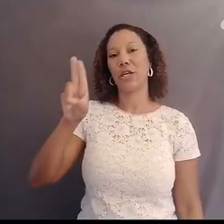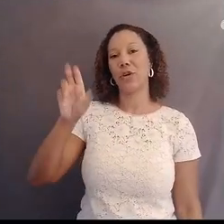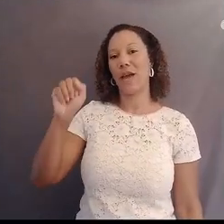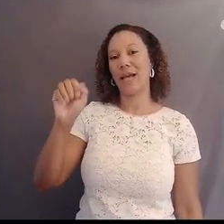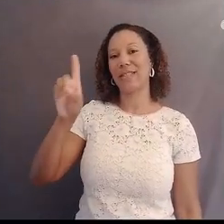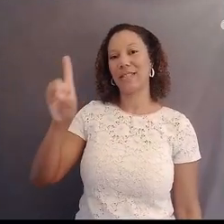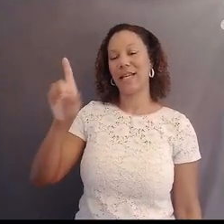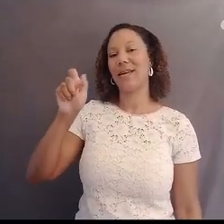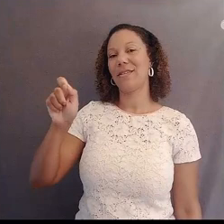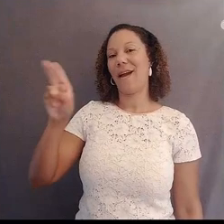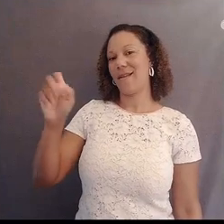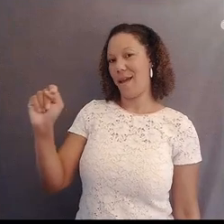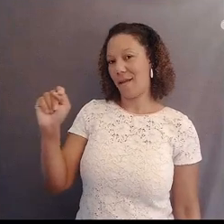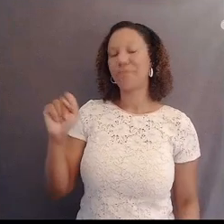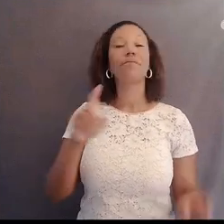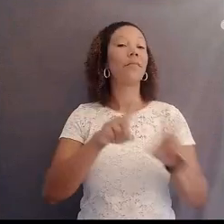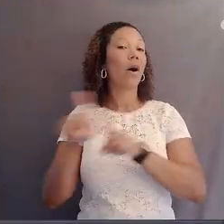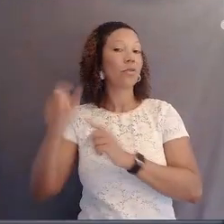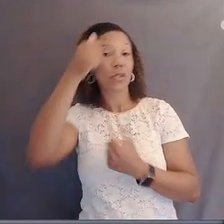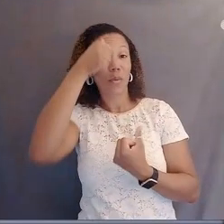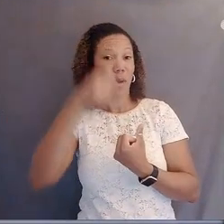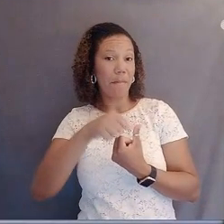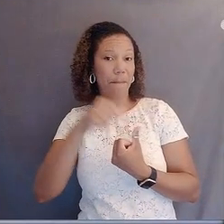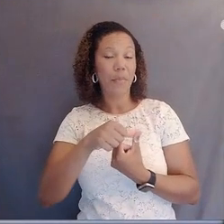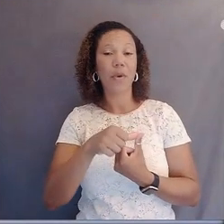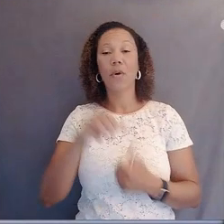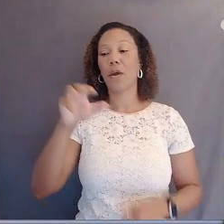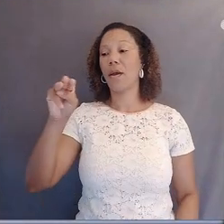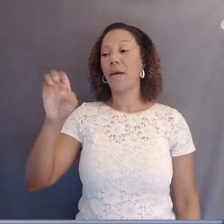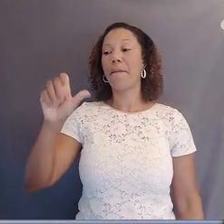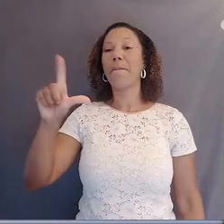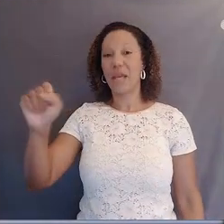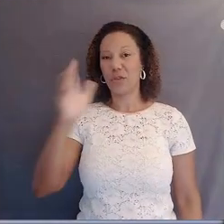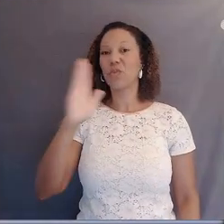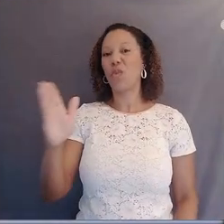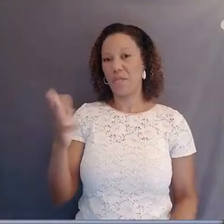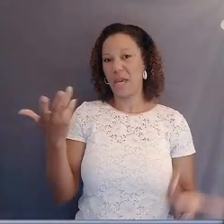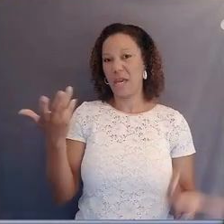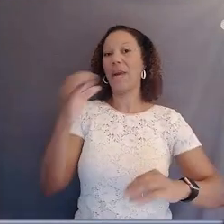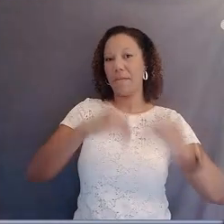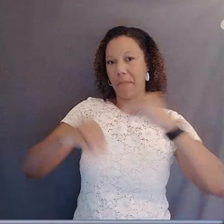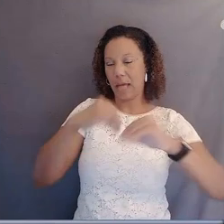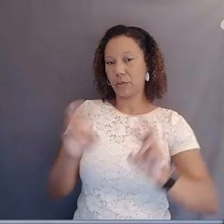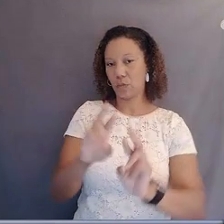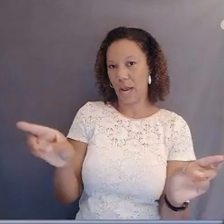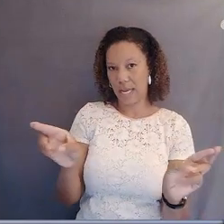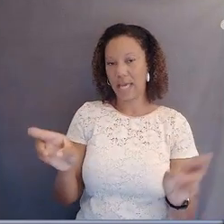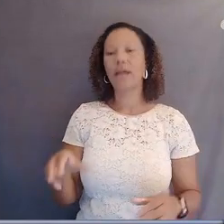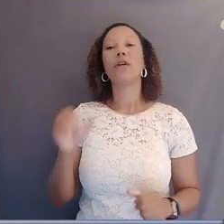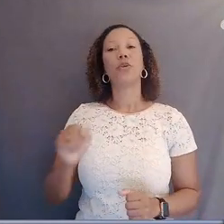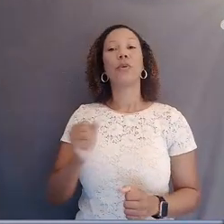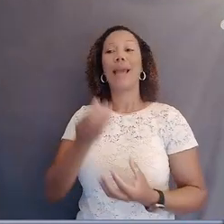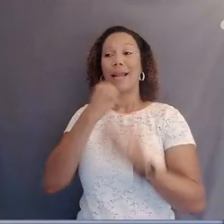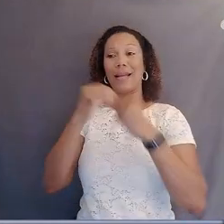just only a couple of other things too to remind people about, that meals will be pre-packaged. Cold meals can be consumed at